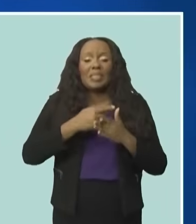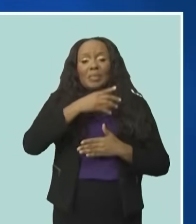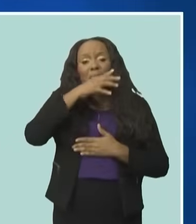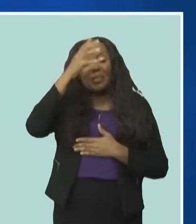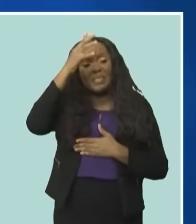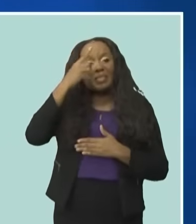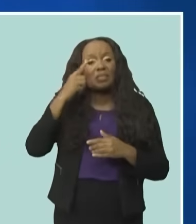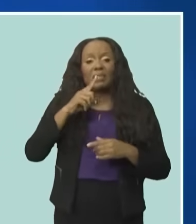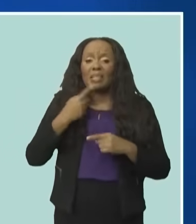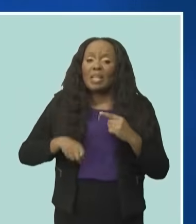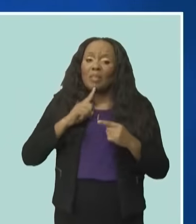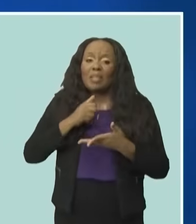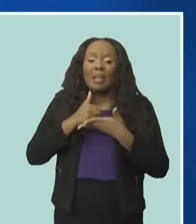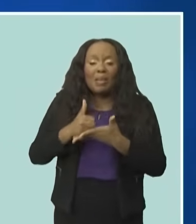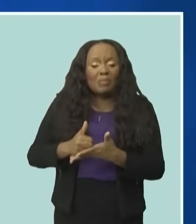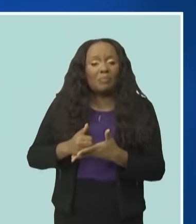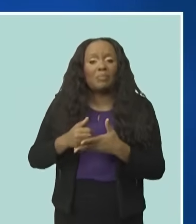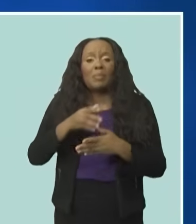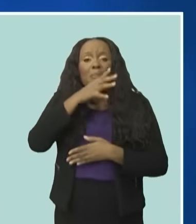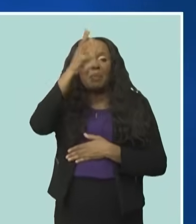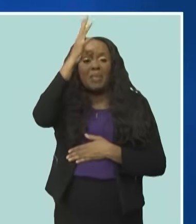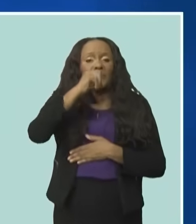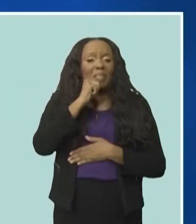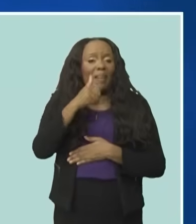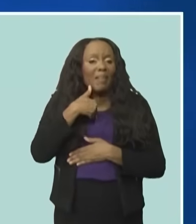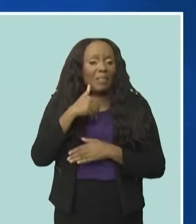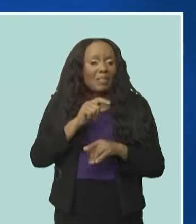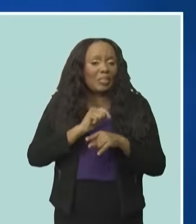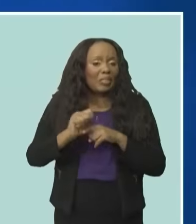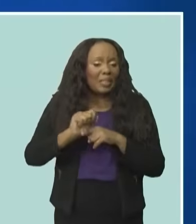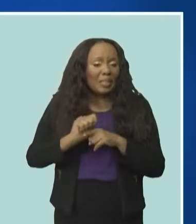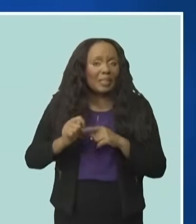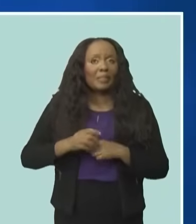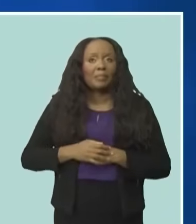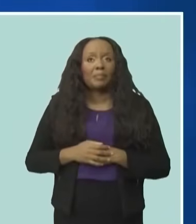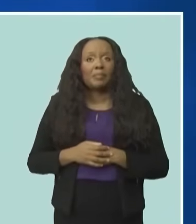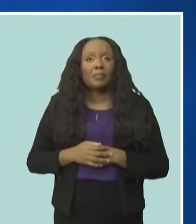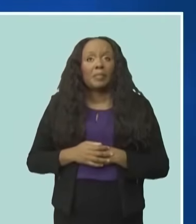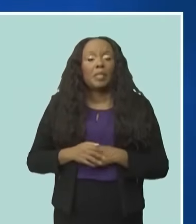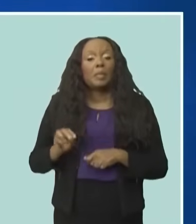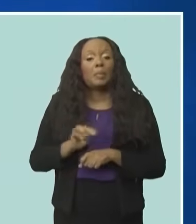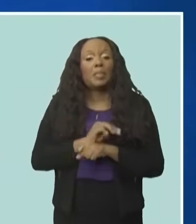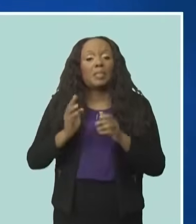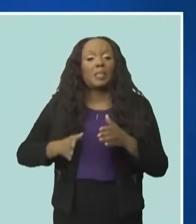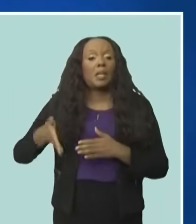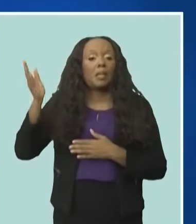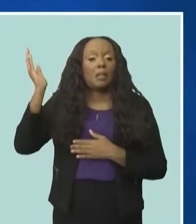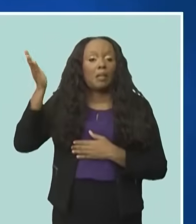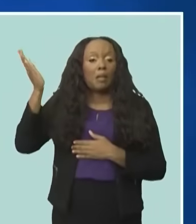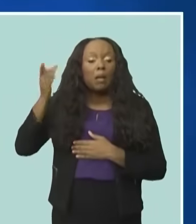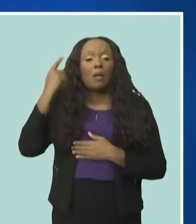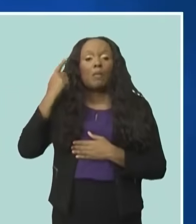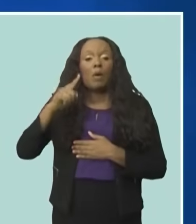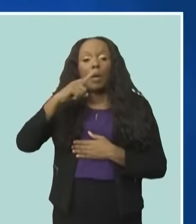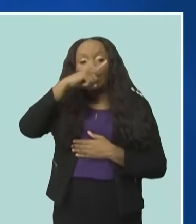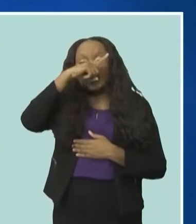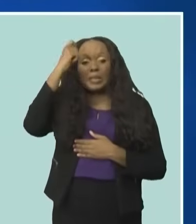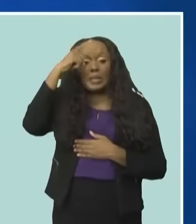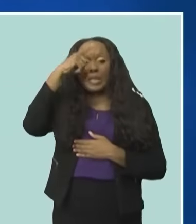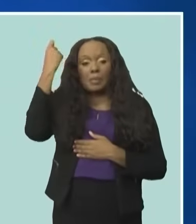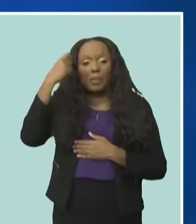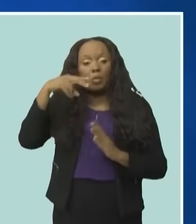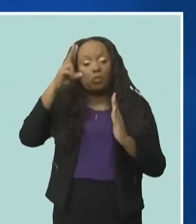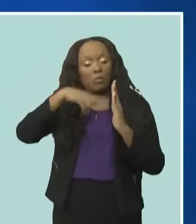resources or training to make it possible. He was delivering remarks at the opening of the Babs Reading Clinic Summer